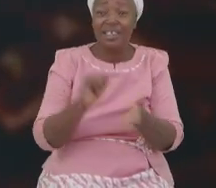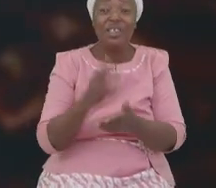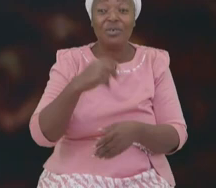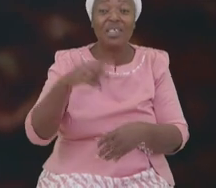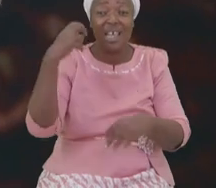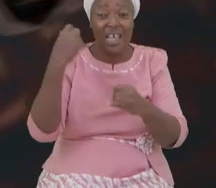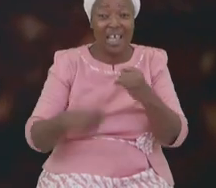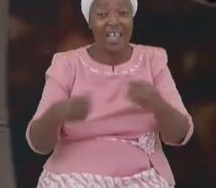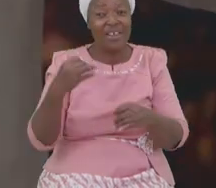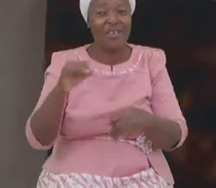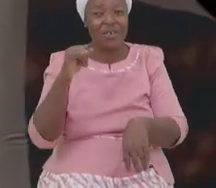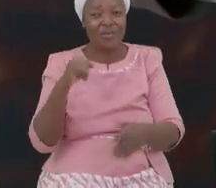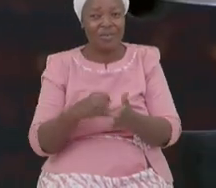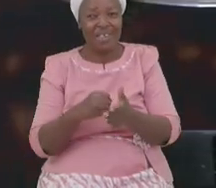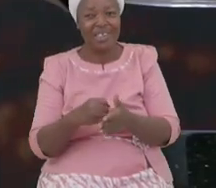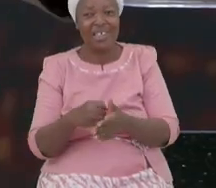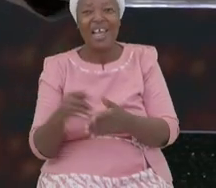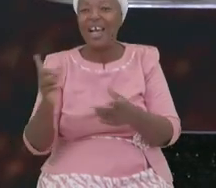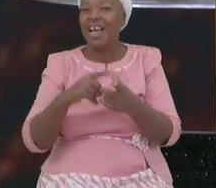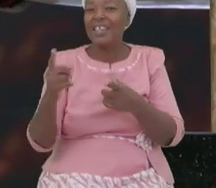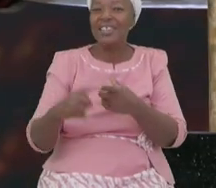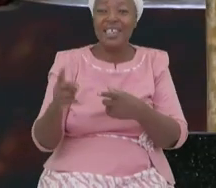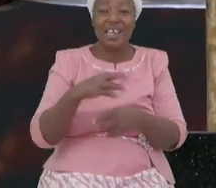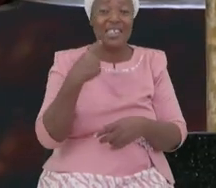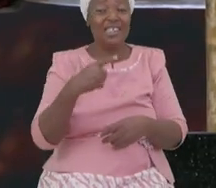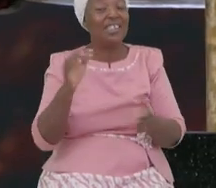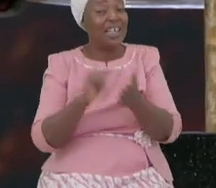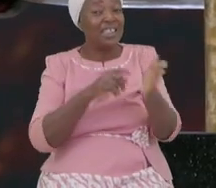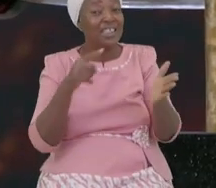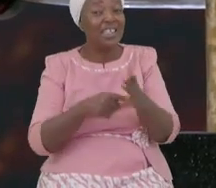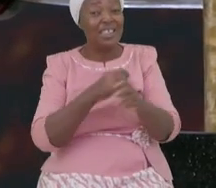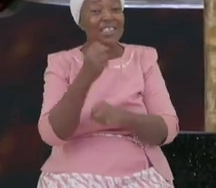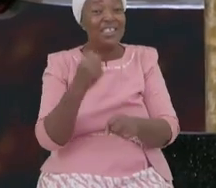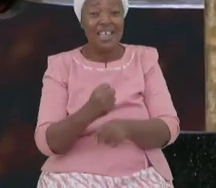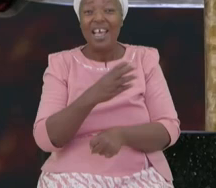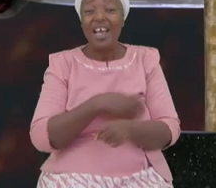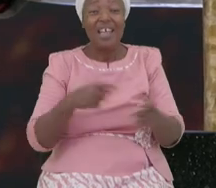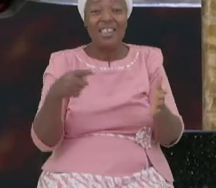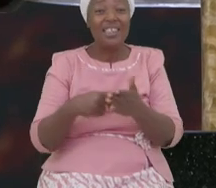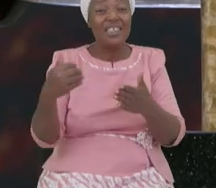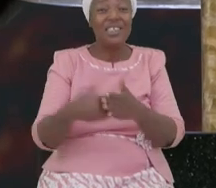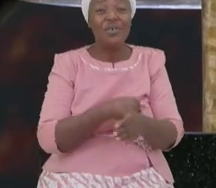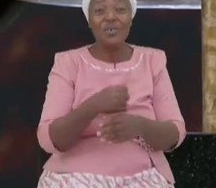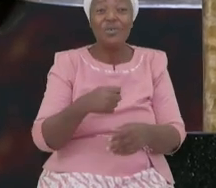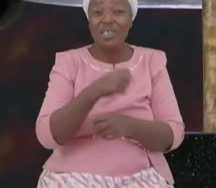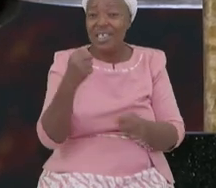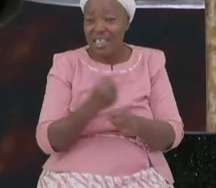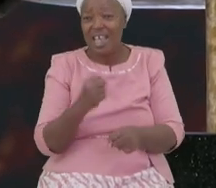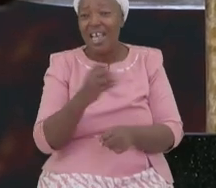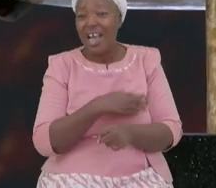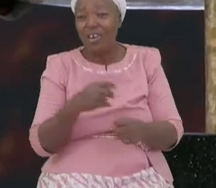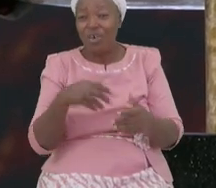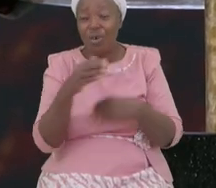it. And I say that this year, and this January, all those